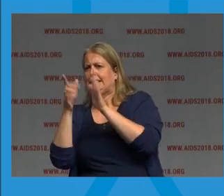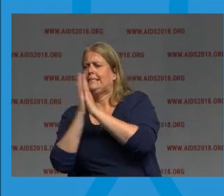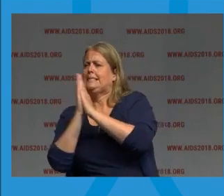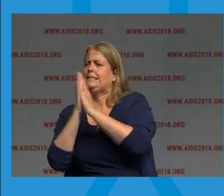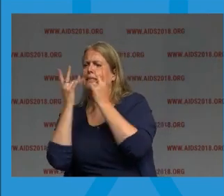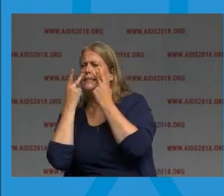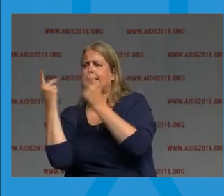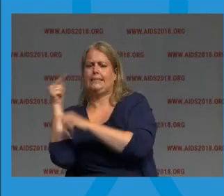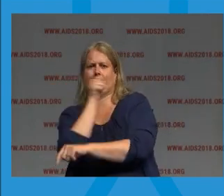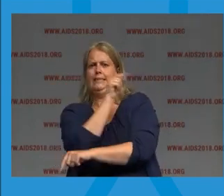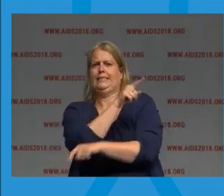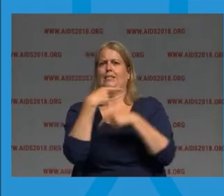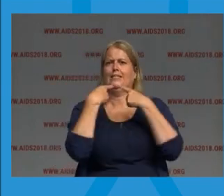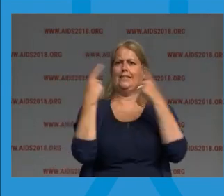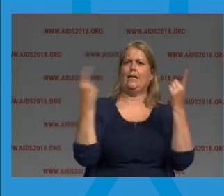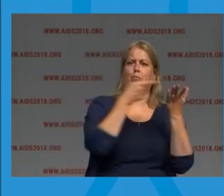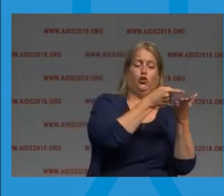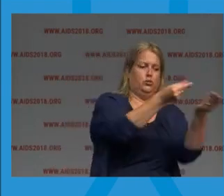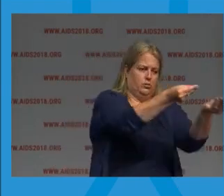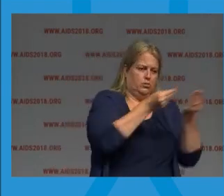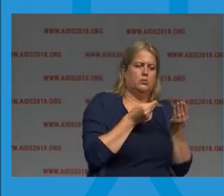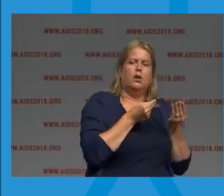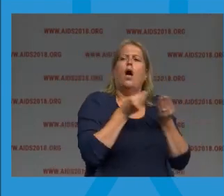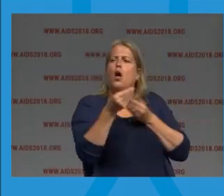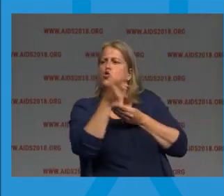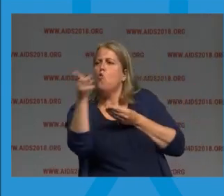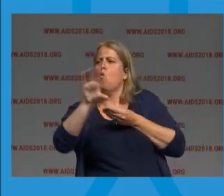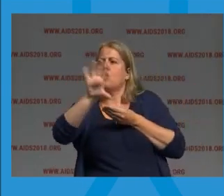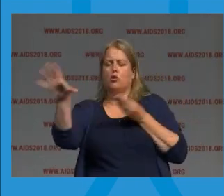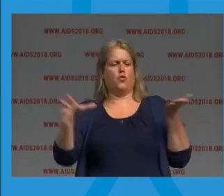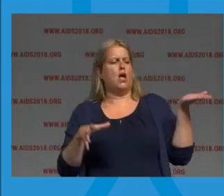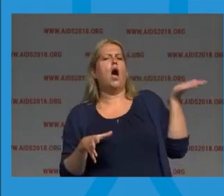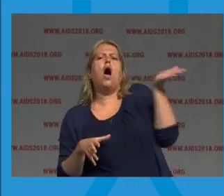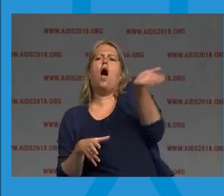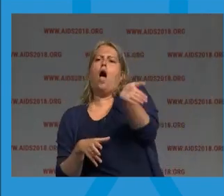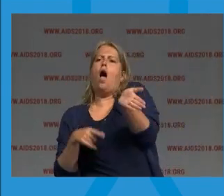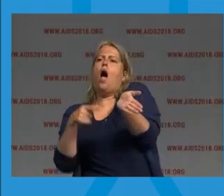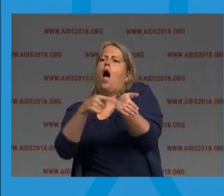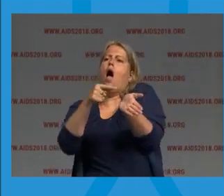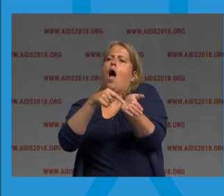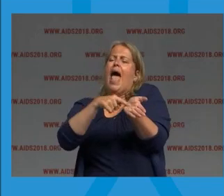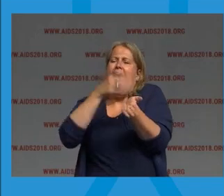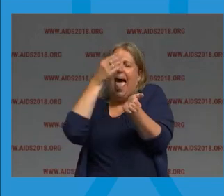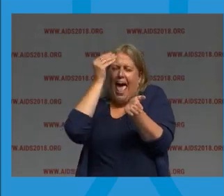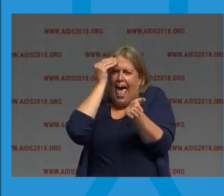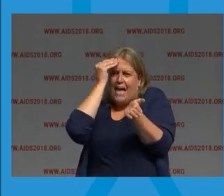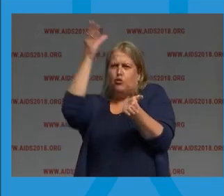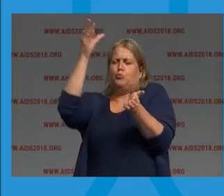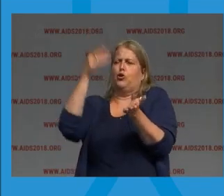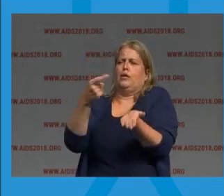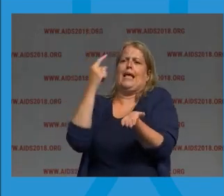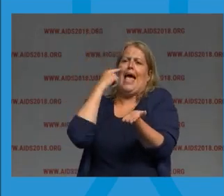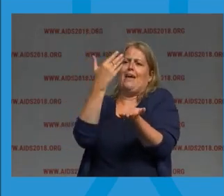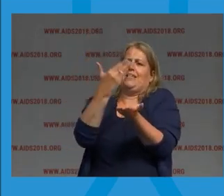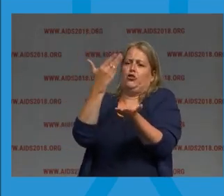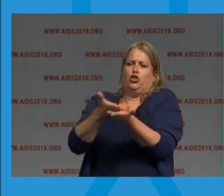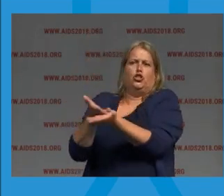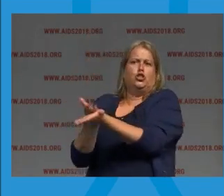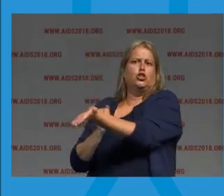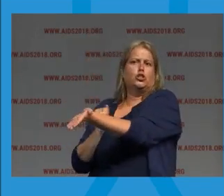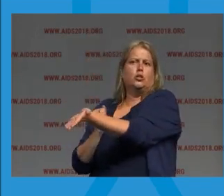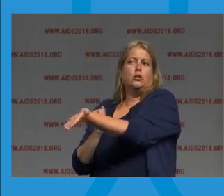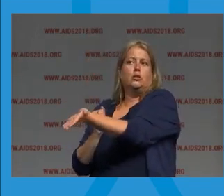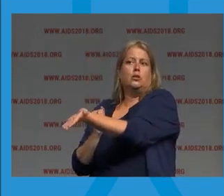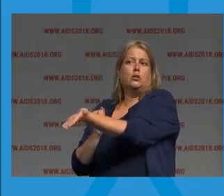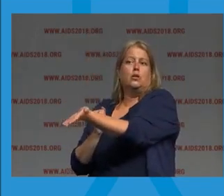statement and help out back in your country by providing expert affidavit evidence for those who are taking forward cases, for those